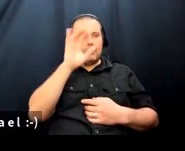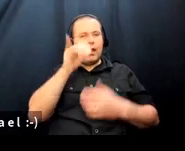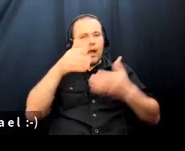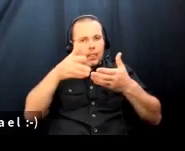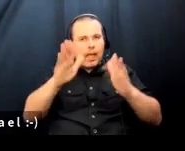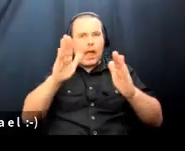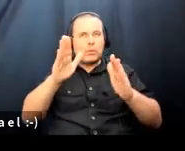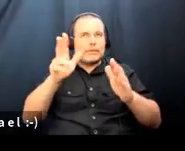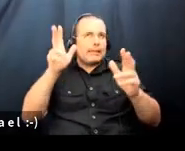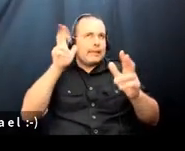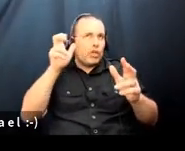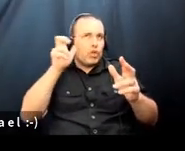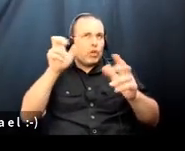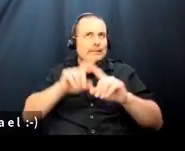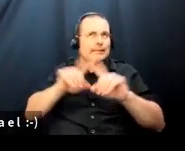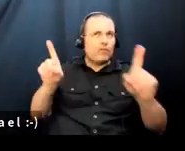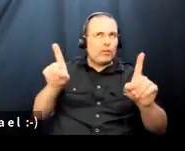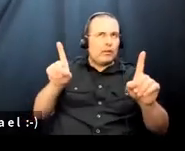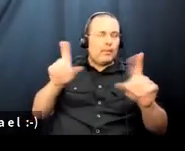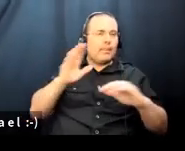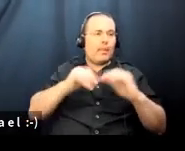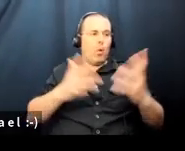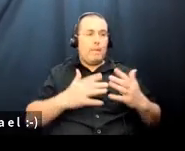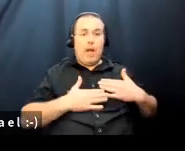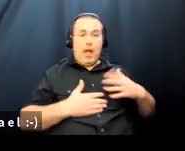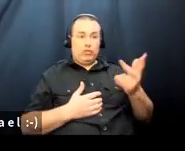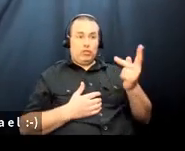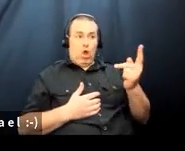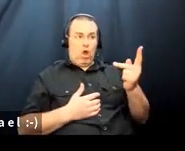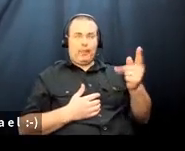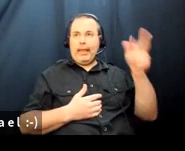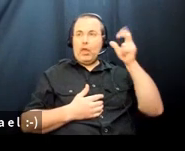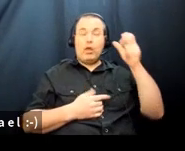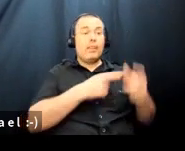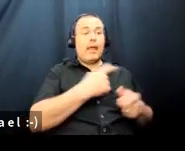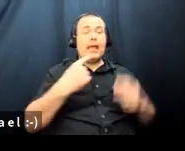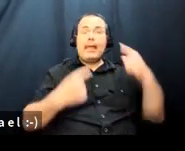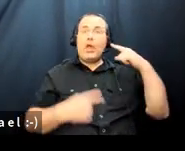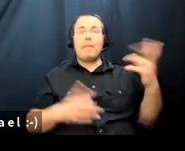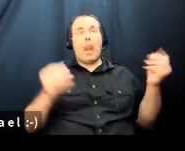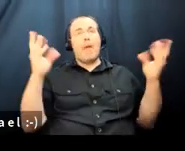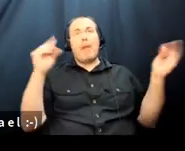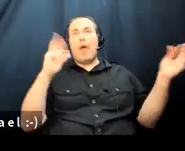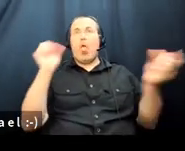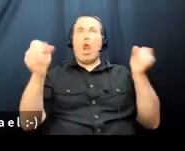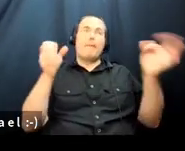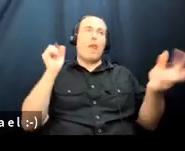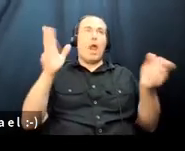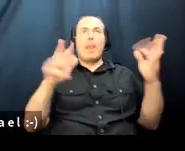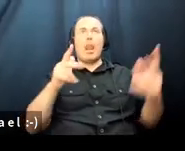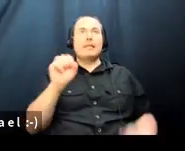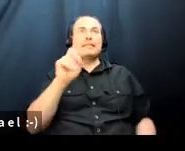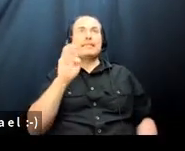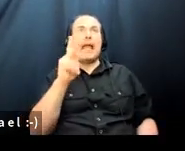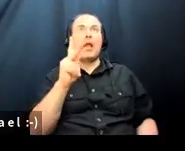hear differently than what my dogs hear. My dogs hear blah, blah, blah, blah, blah, treat.